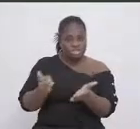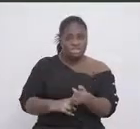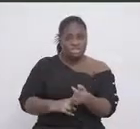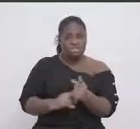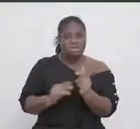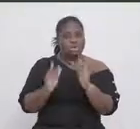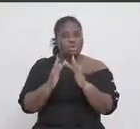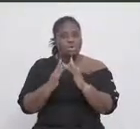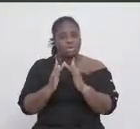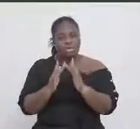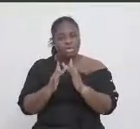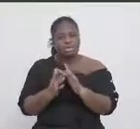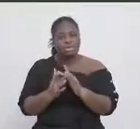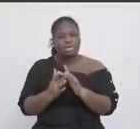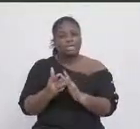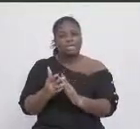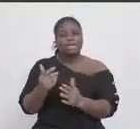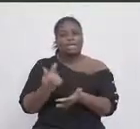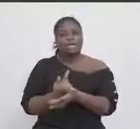from our website,